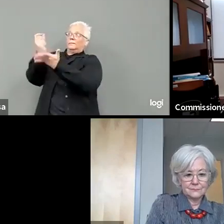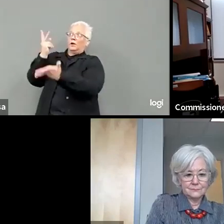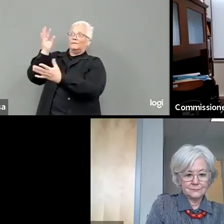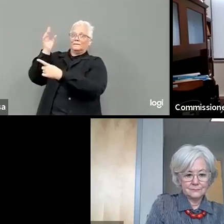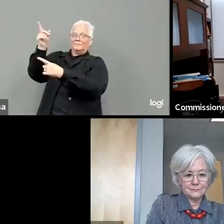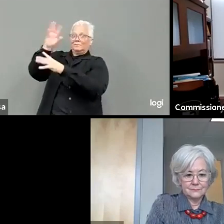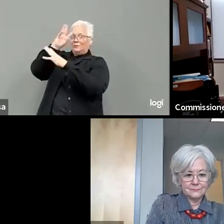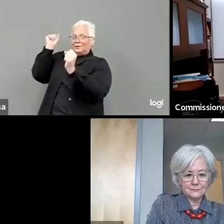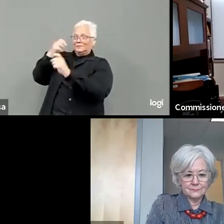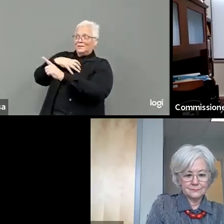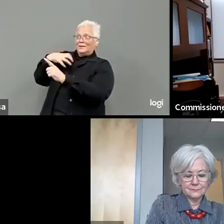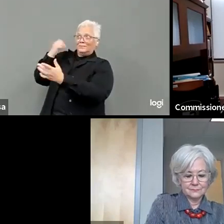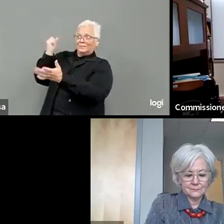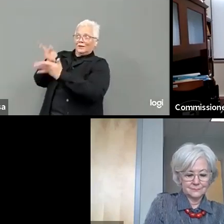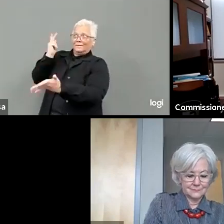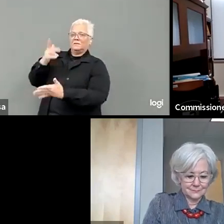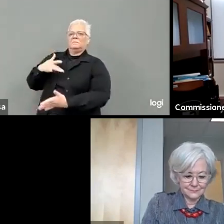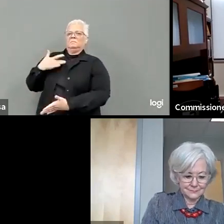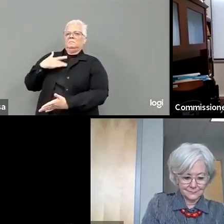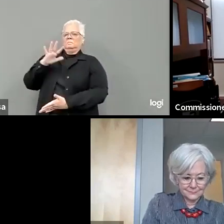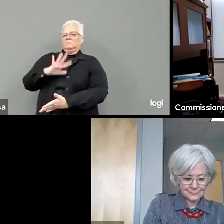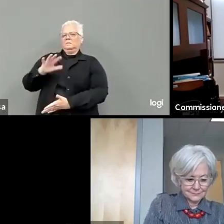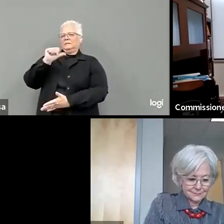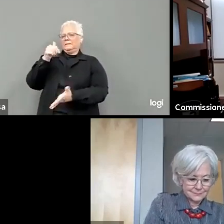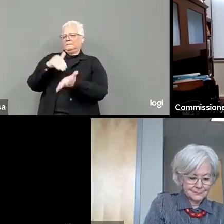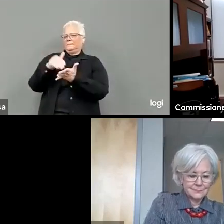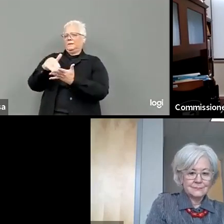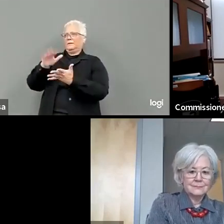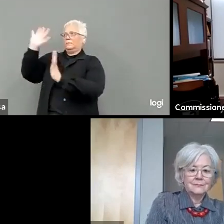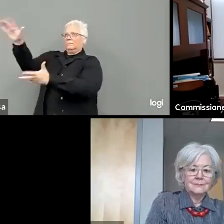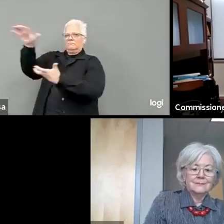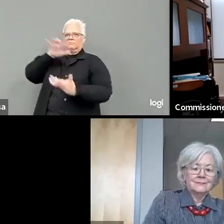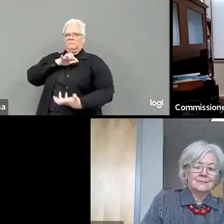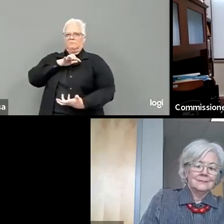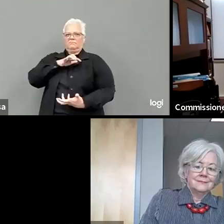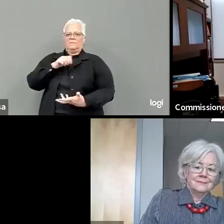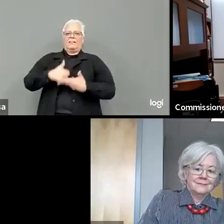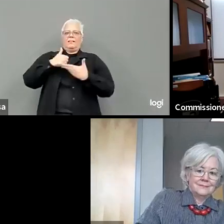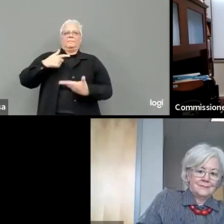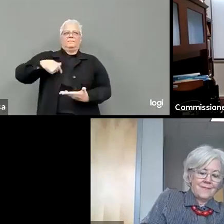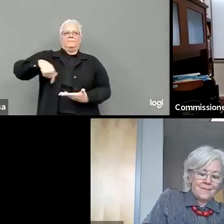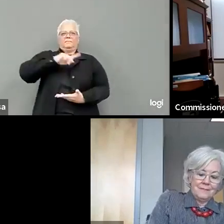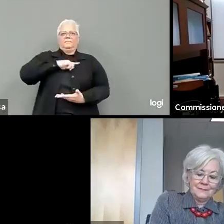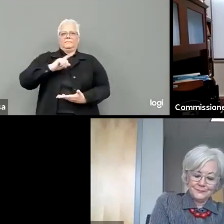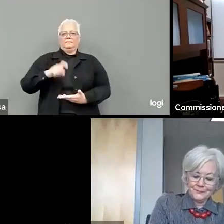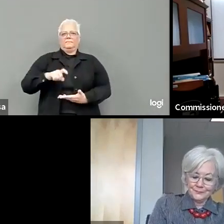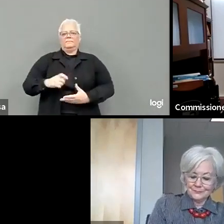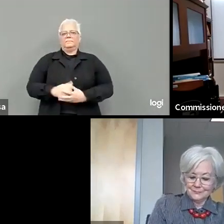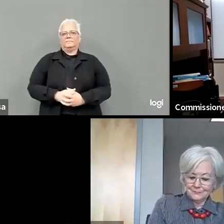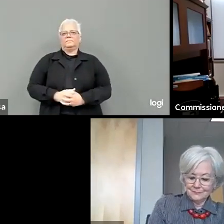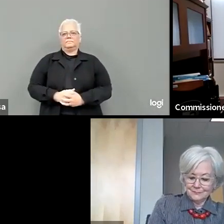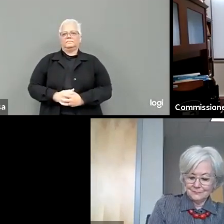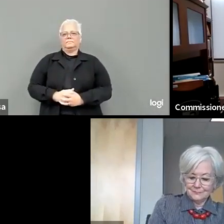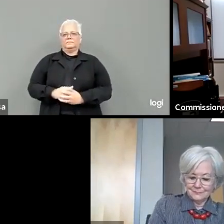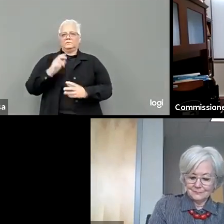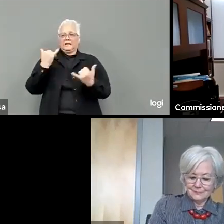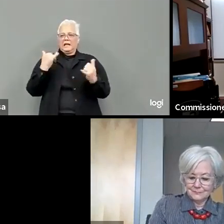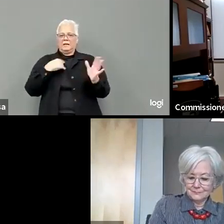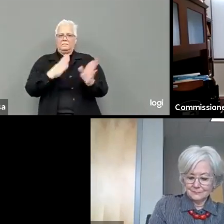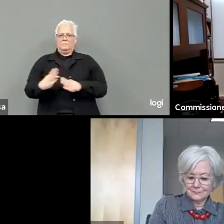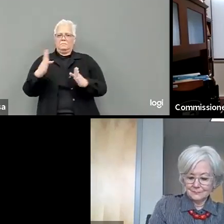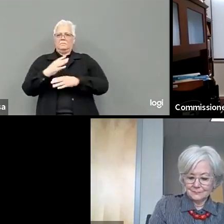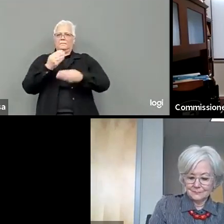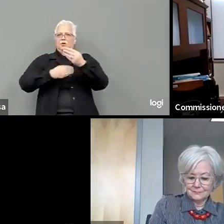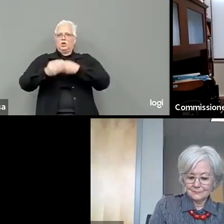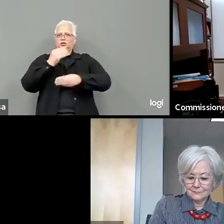I here in the next several months as we develop our budget for the coming fiscal year. So yes, any